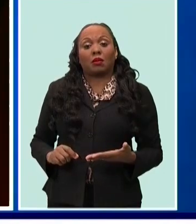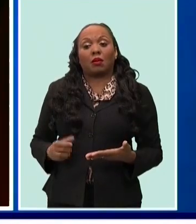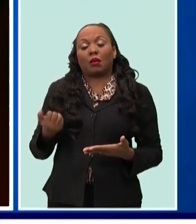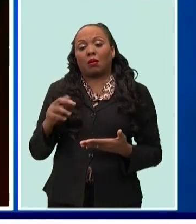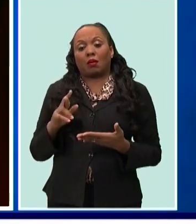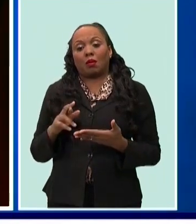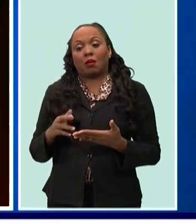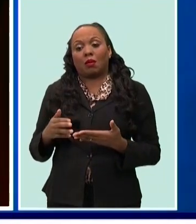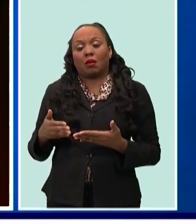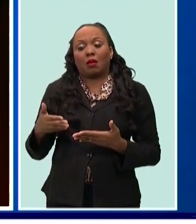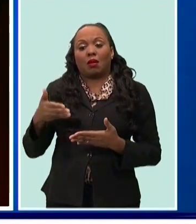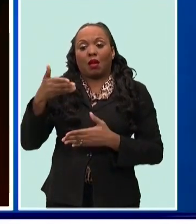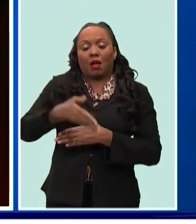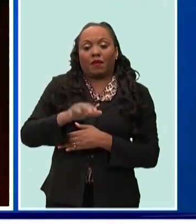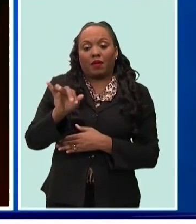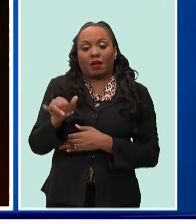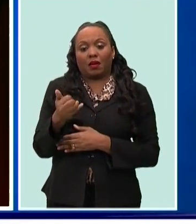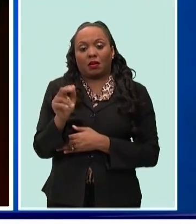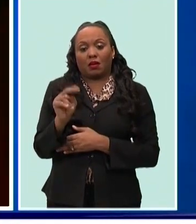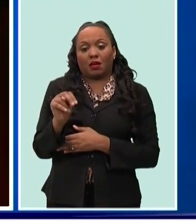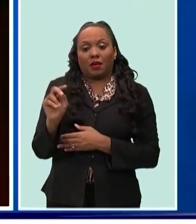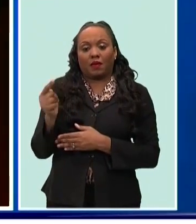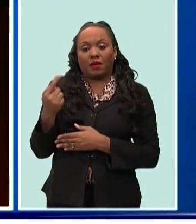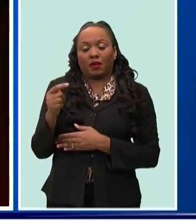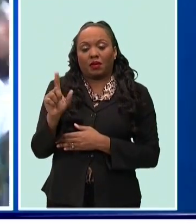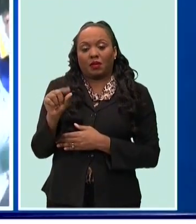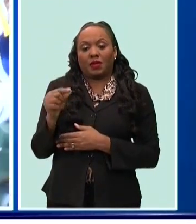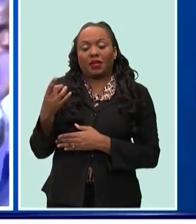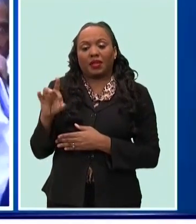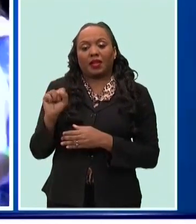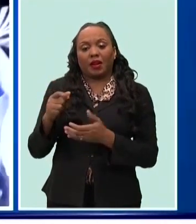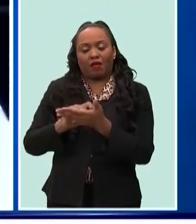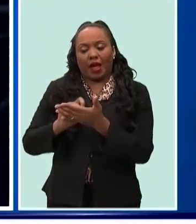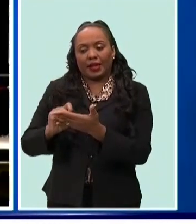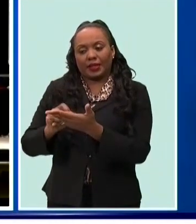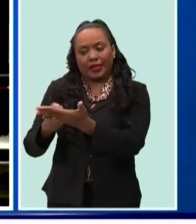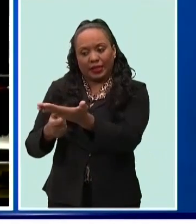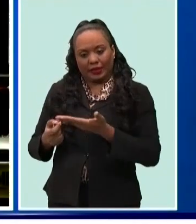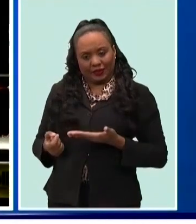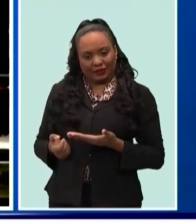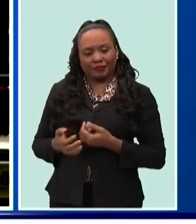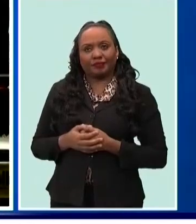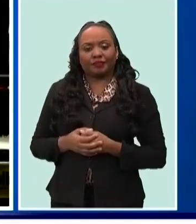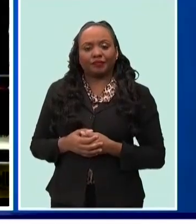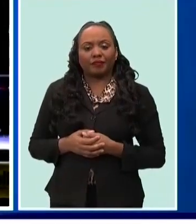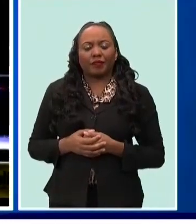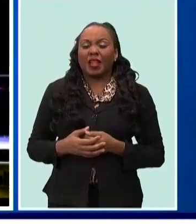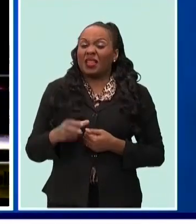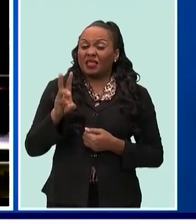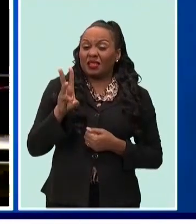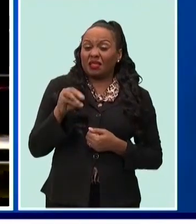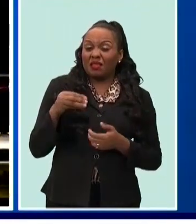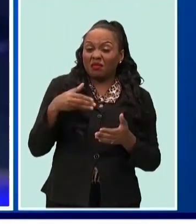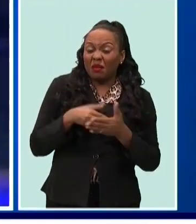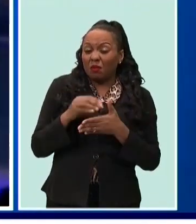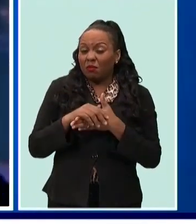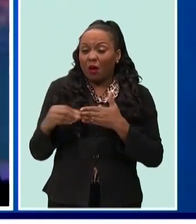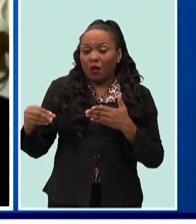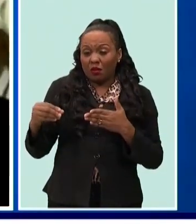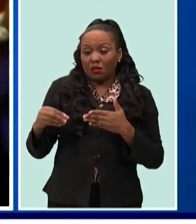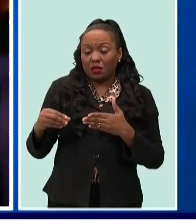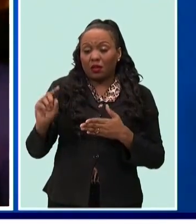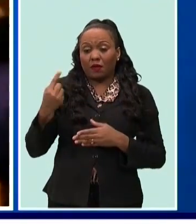after January 1st, 2018. This year's winner will receive $60,000. The second